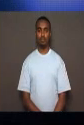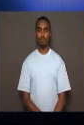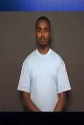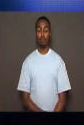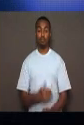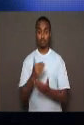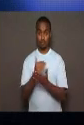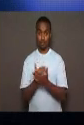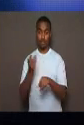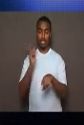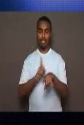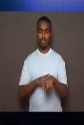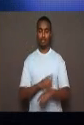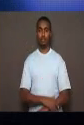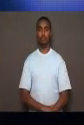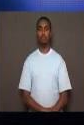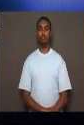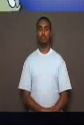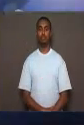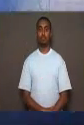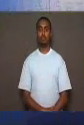Let's get back to our lesson.